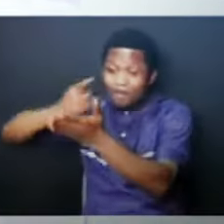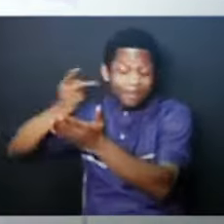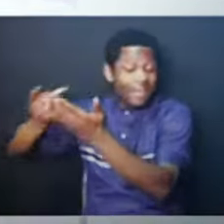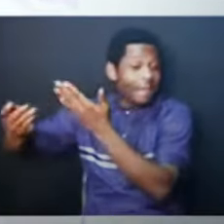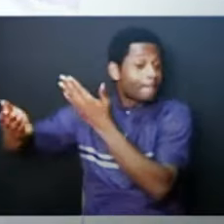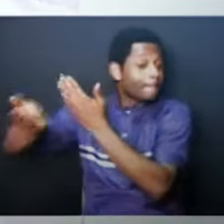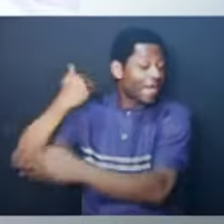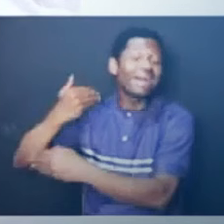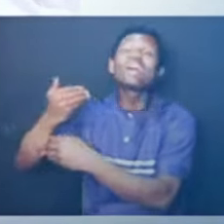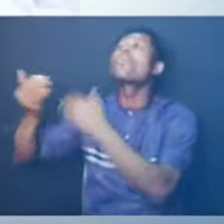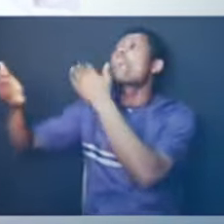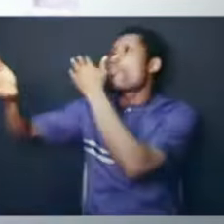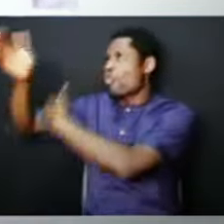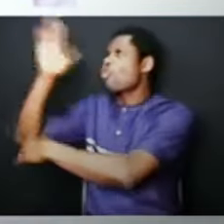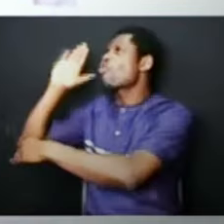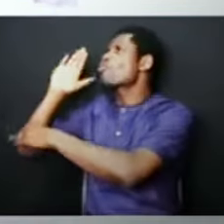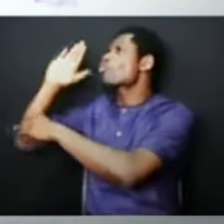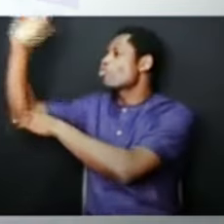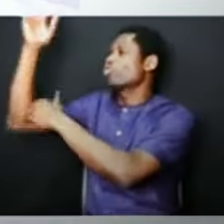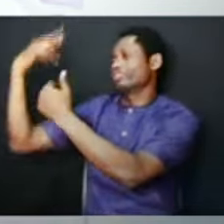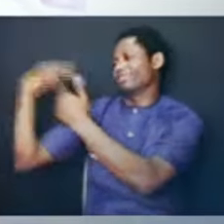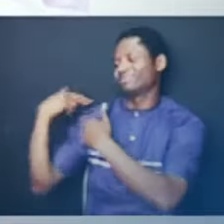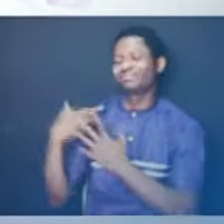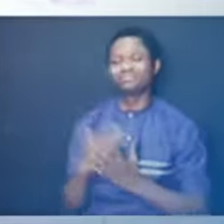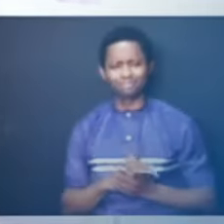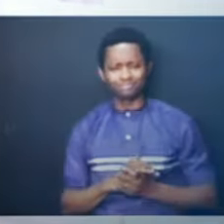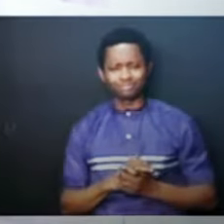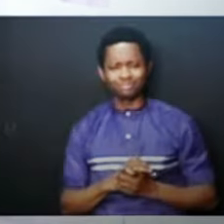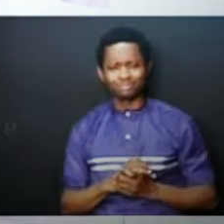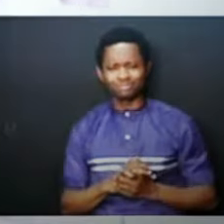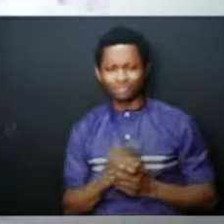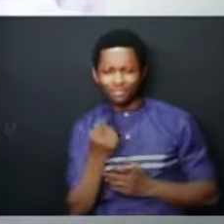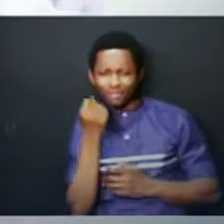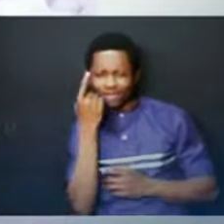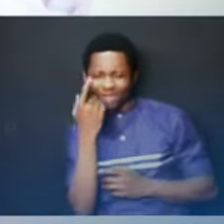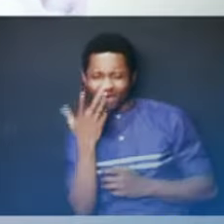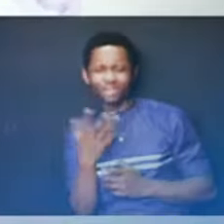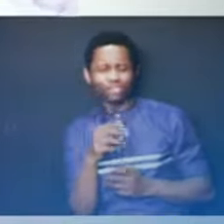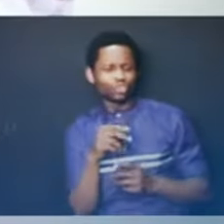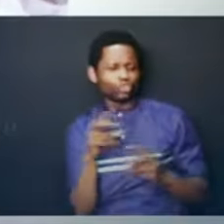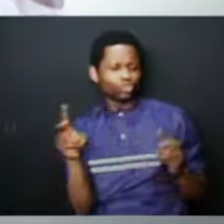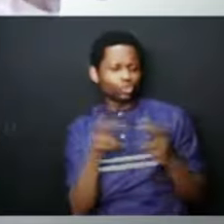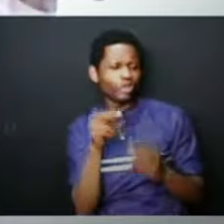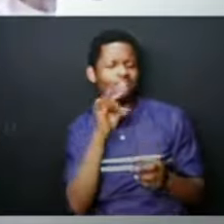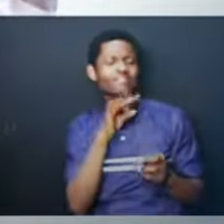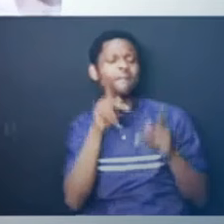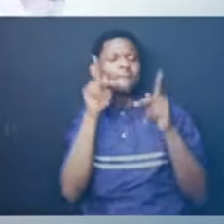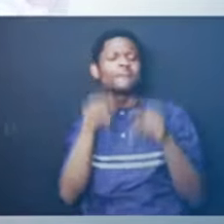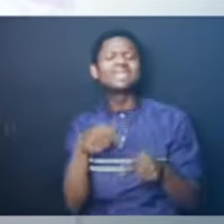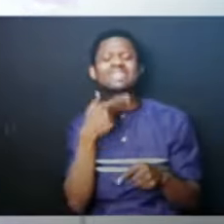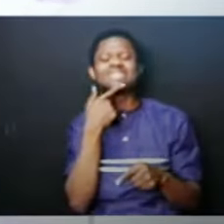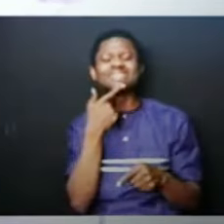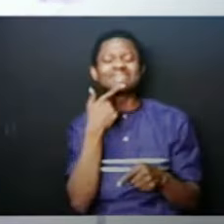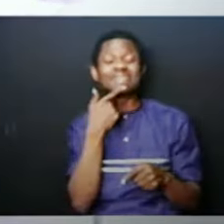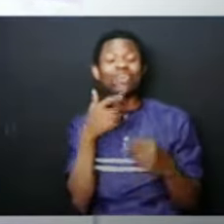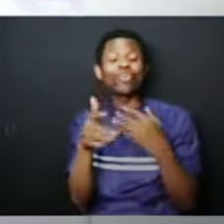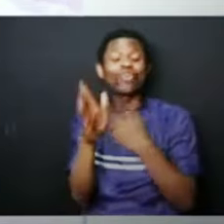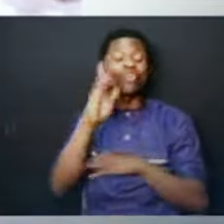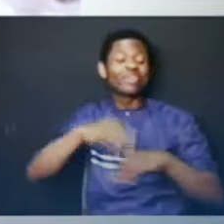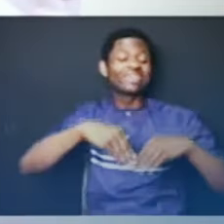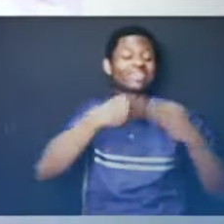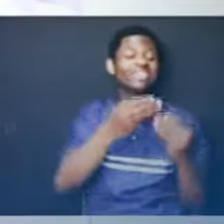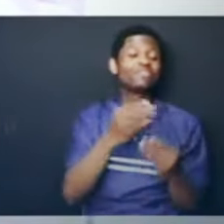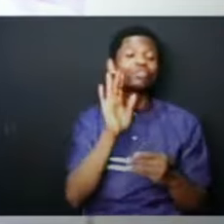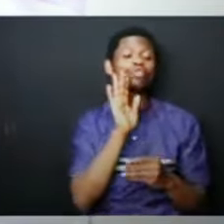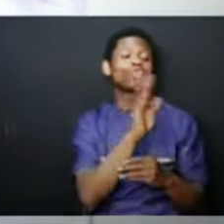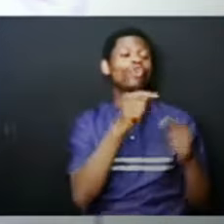sɛ hwɛ da Awurade ka kyerɛ wo sɛ hwɛ mede watamfo ɛbɛhyɛ wo nsa na wayɛ no sɛdeɛ